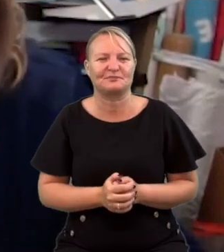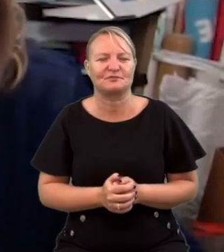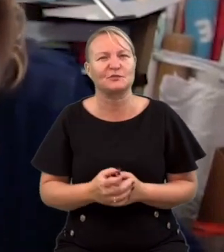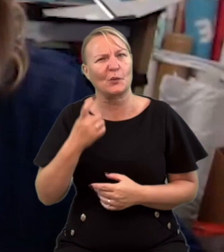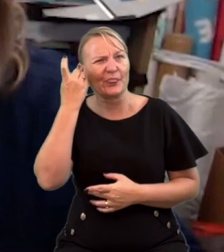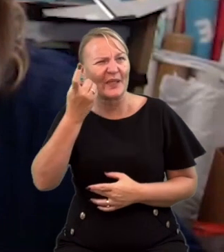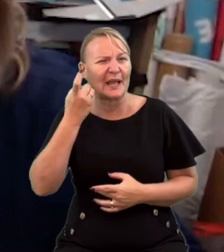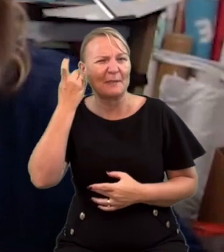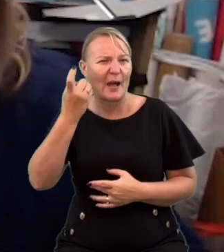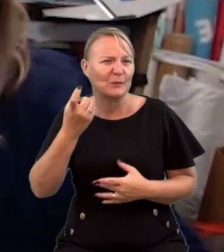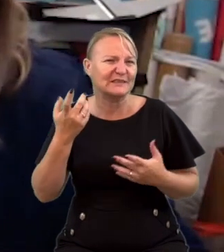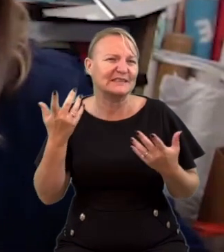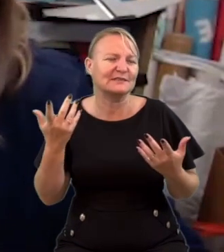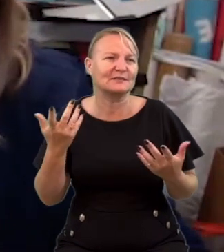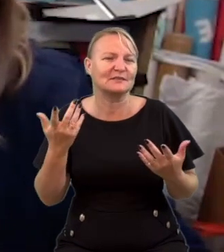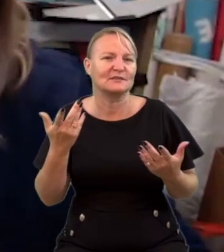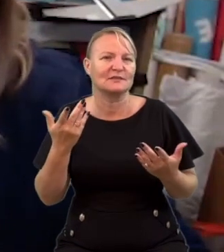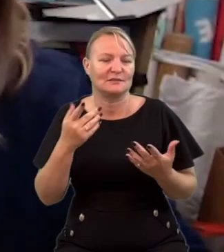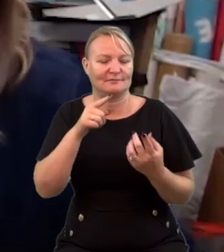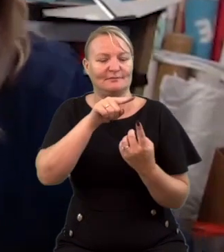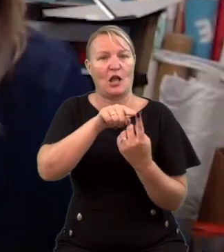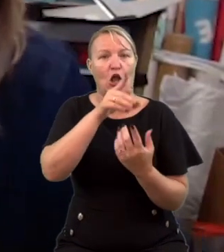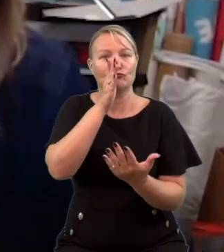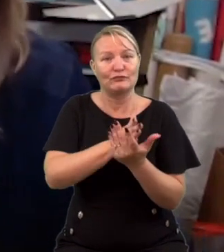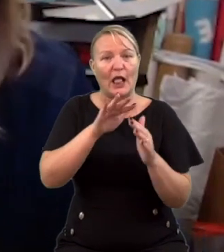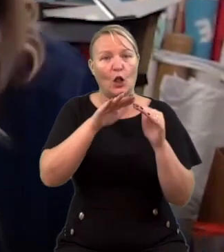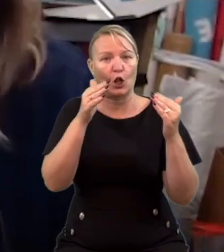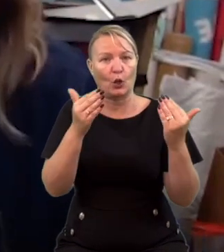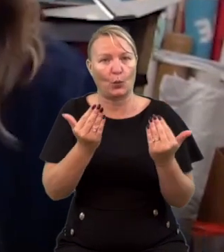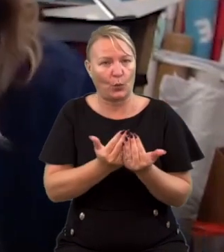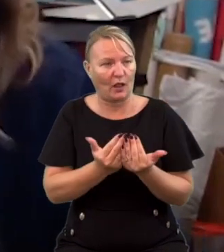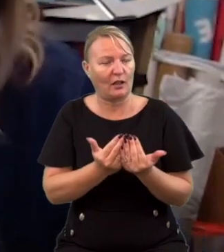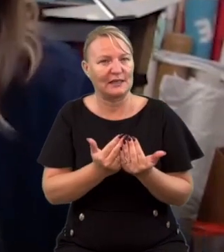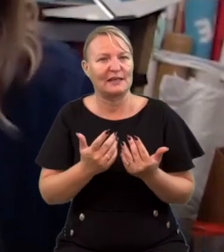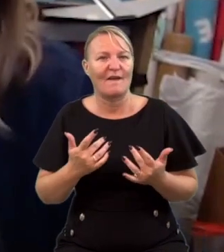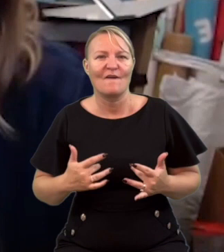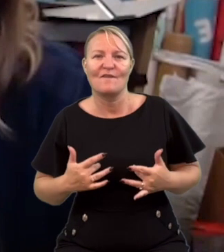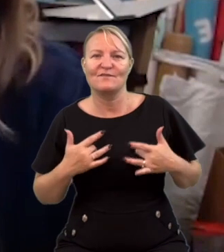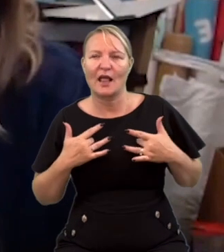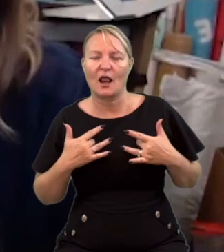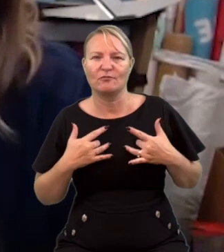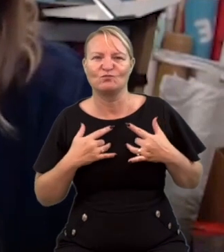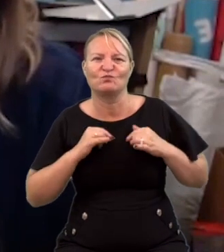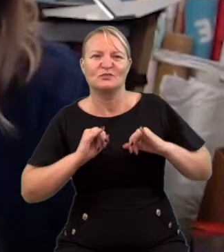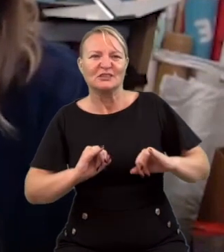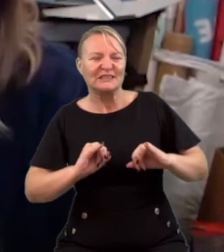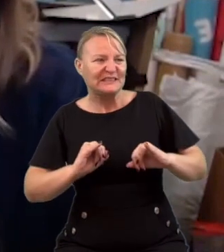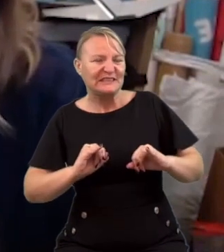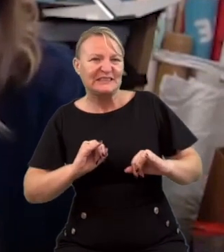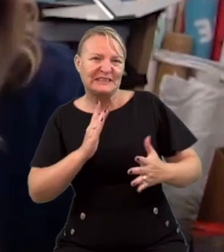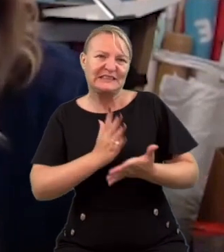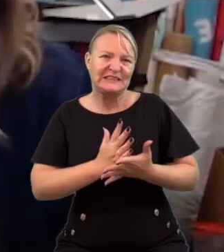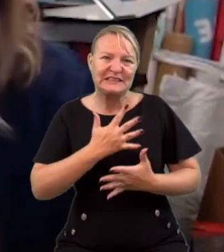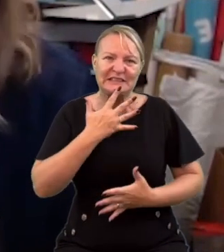of beginning to think about it, the real world needed to feel very,